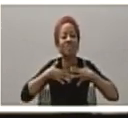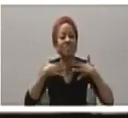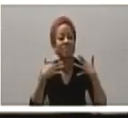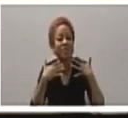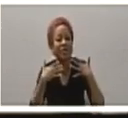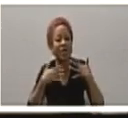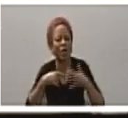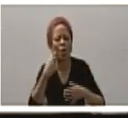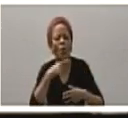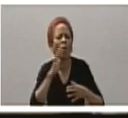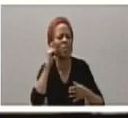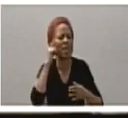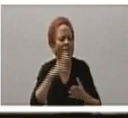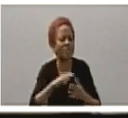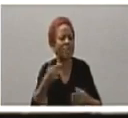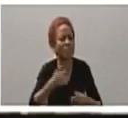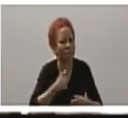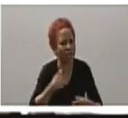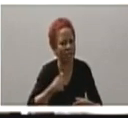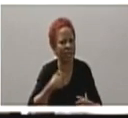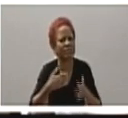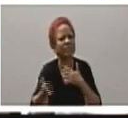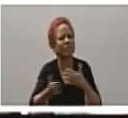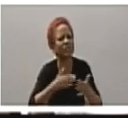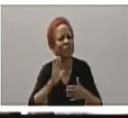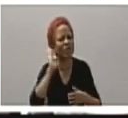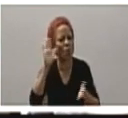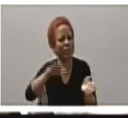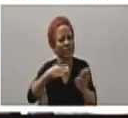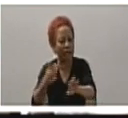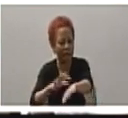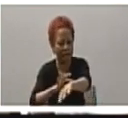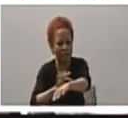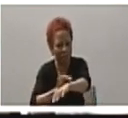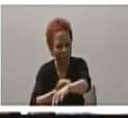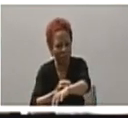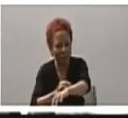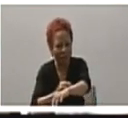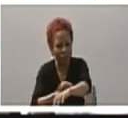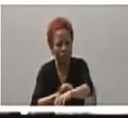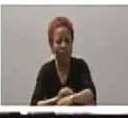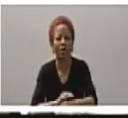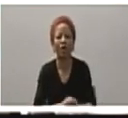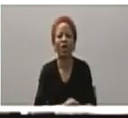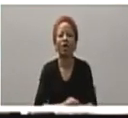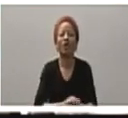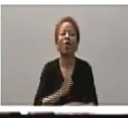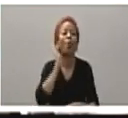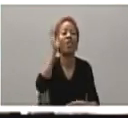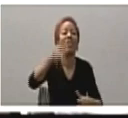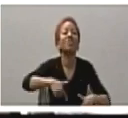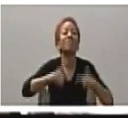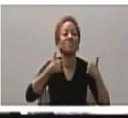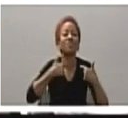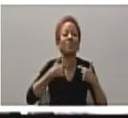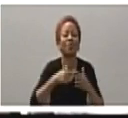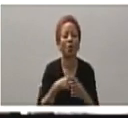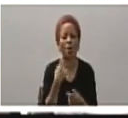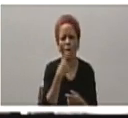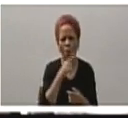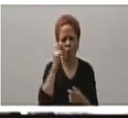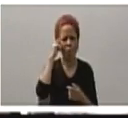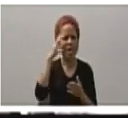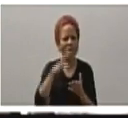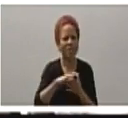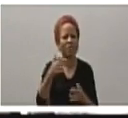die, he shall live. And whoever lives and believes in me shall never die.